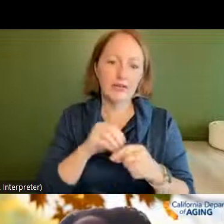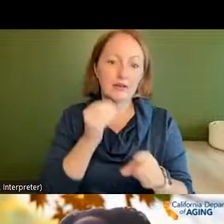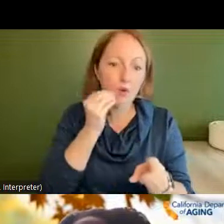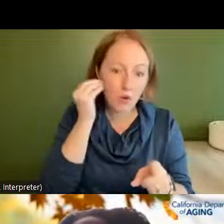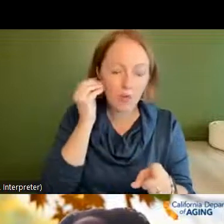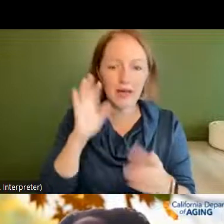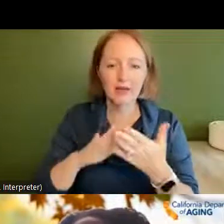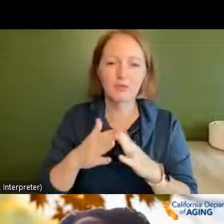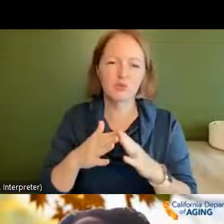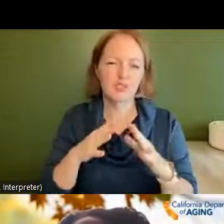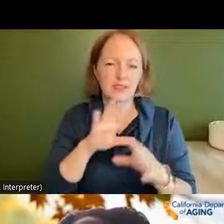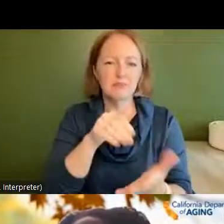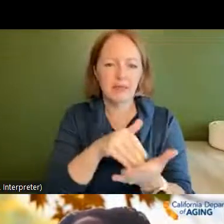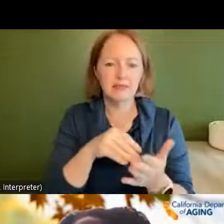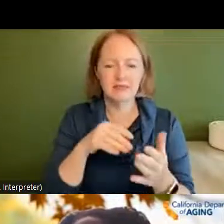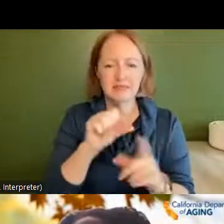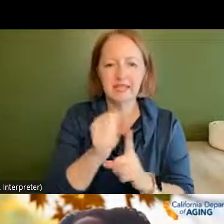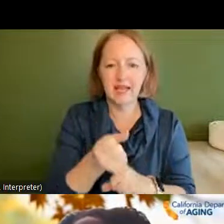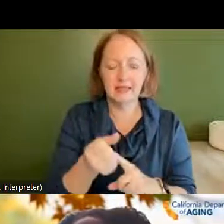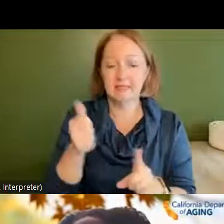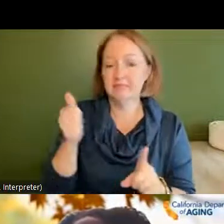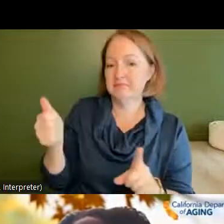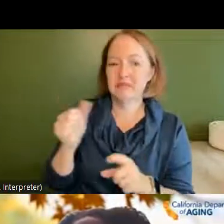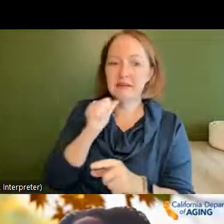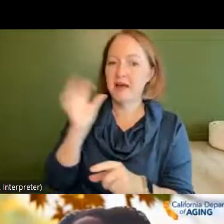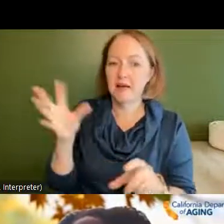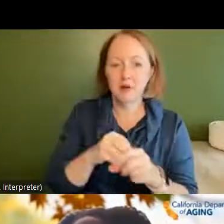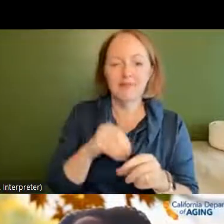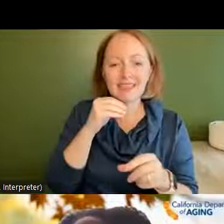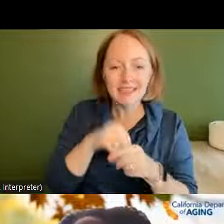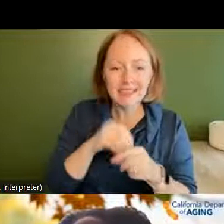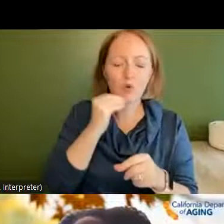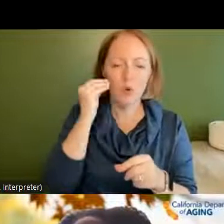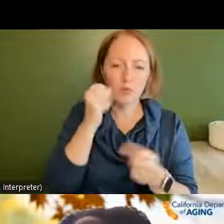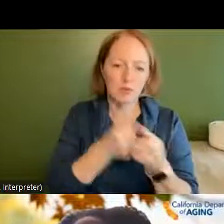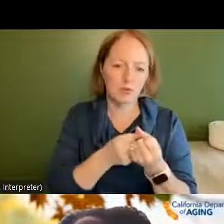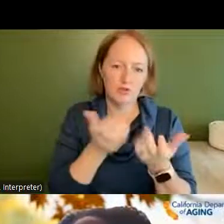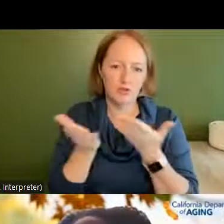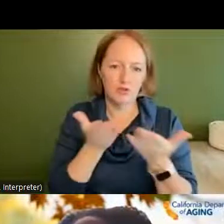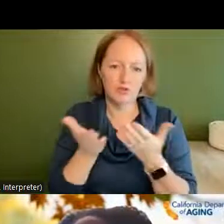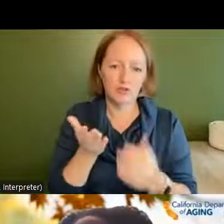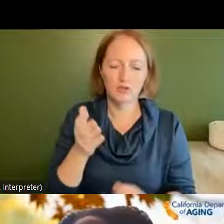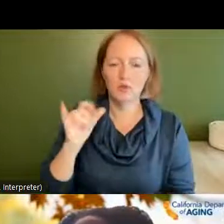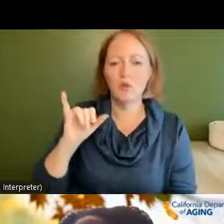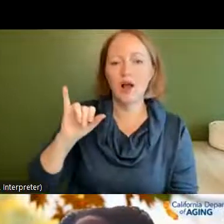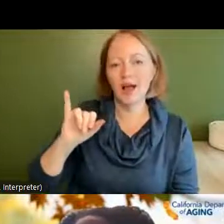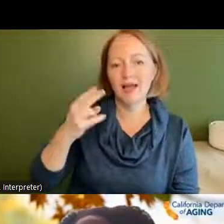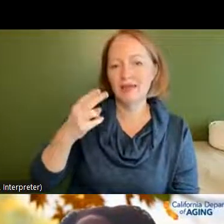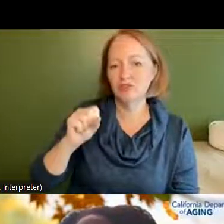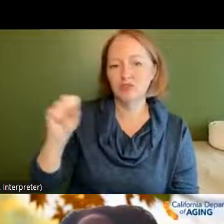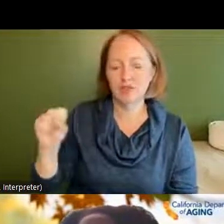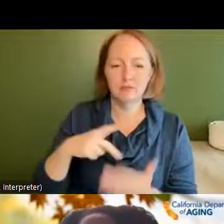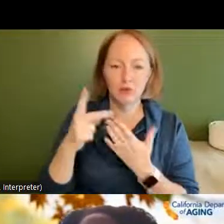and community-based settings who are not part of the in-home supportive services or IHSS program.